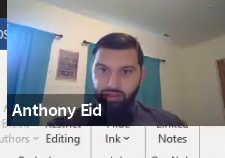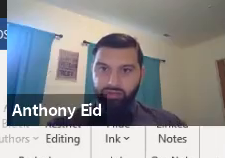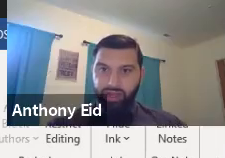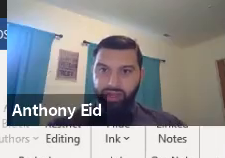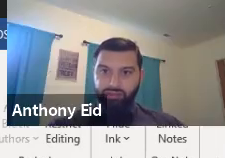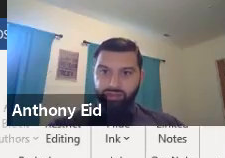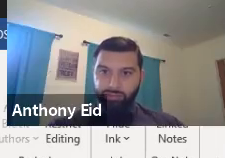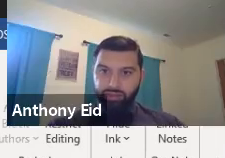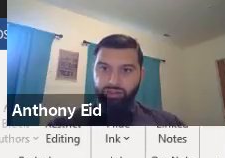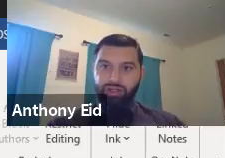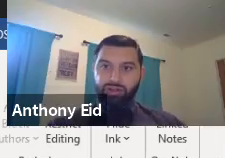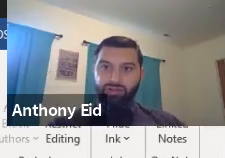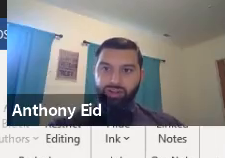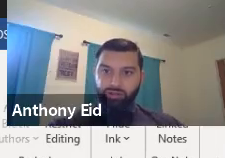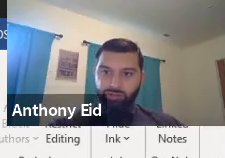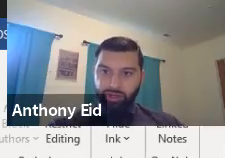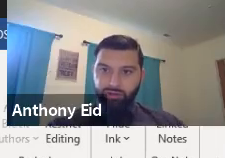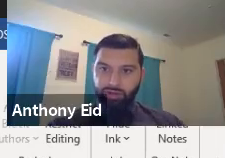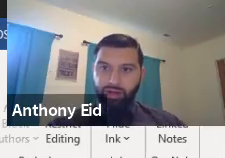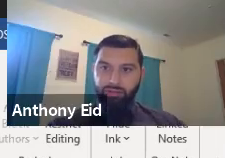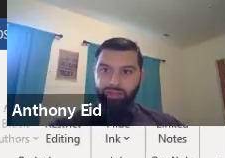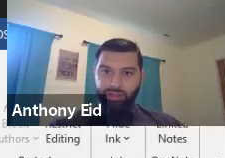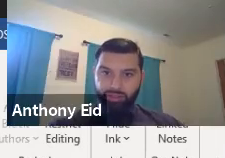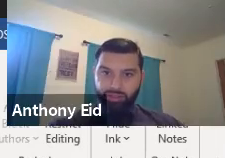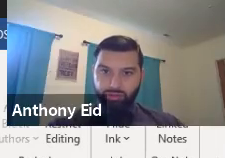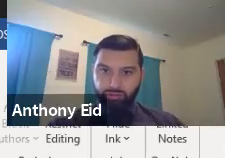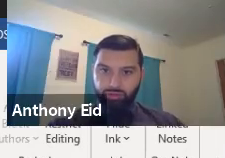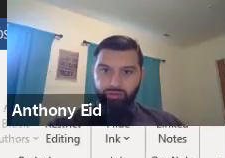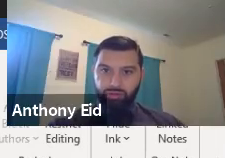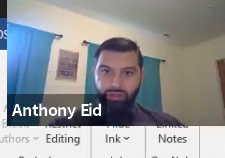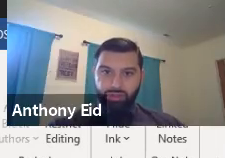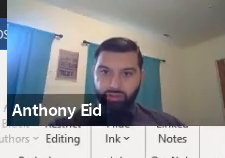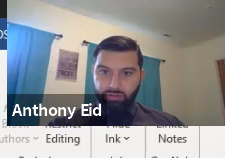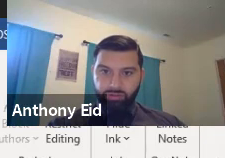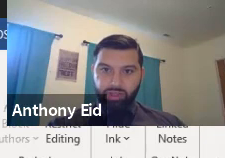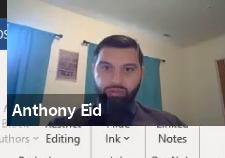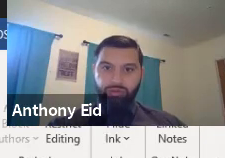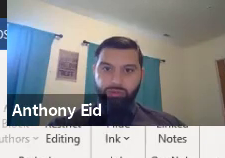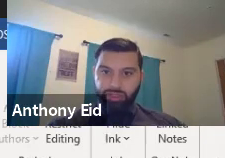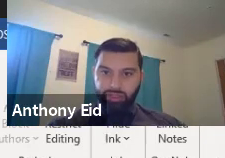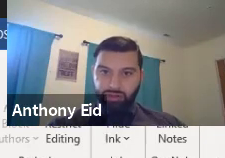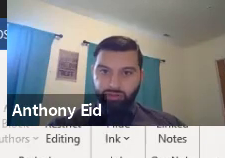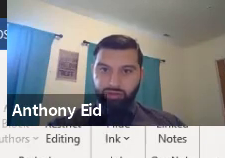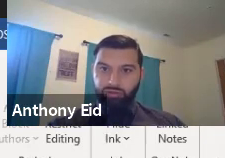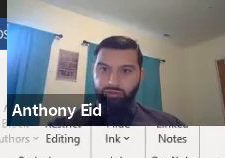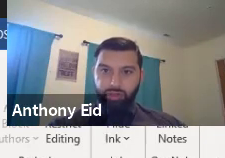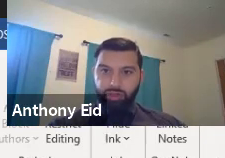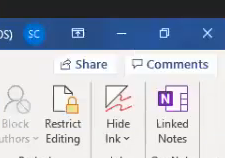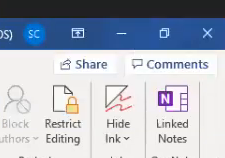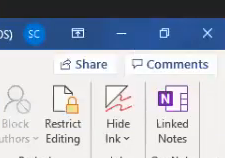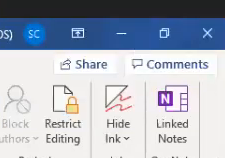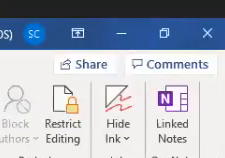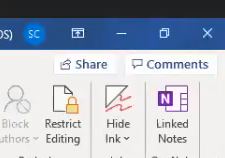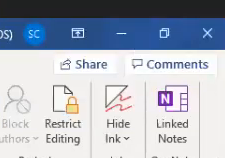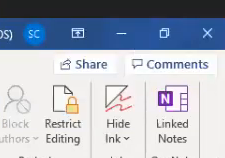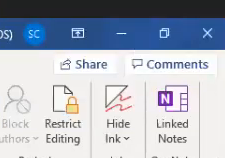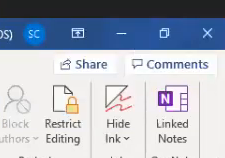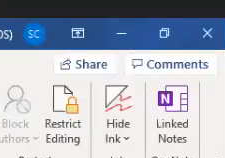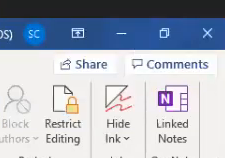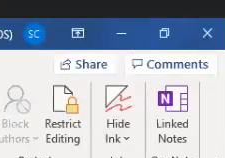and advise the commission and executive director on media issues, schedule media interviews, press